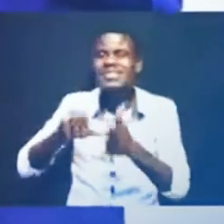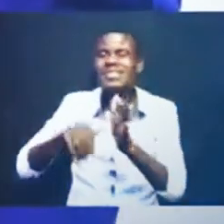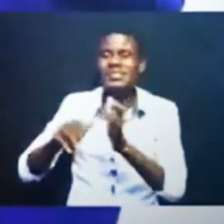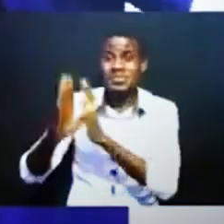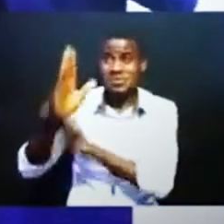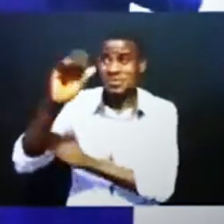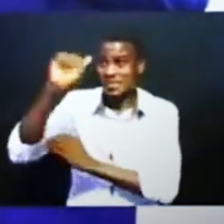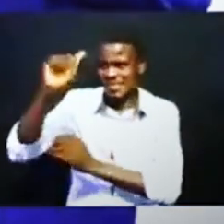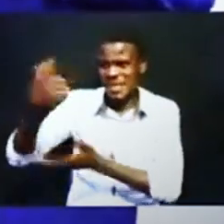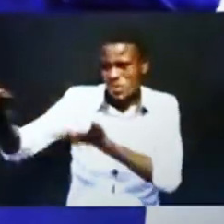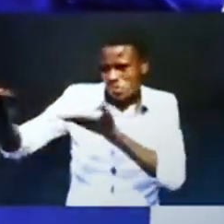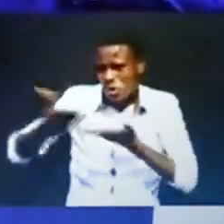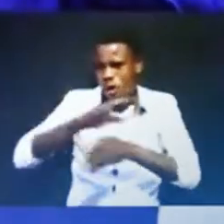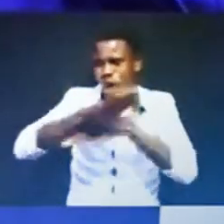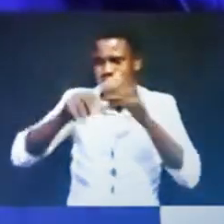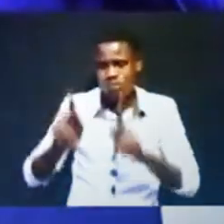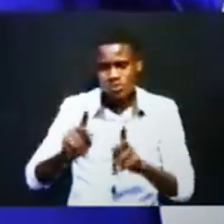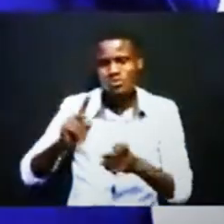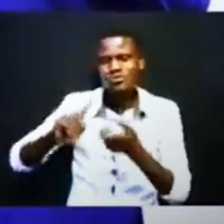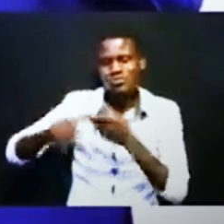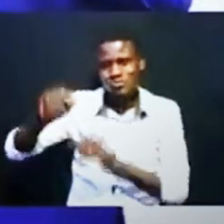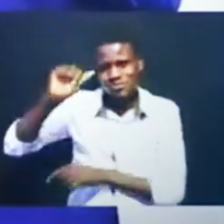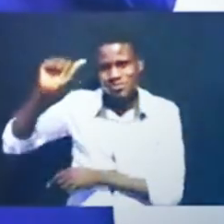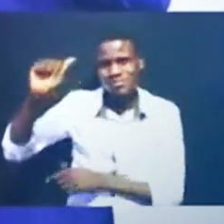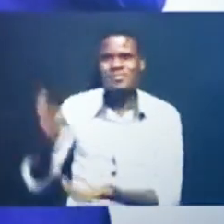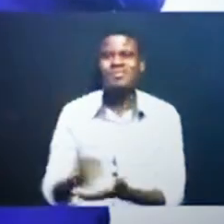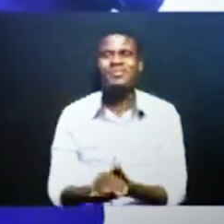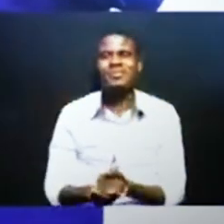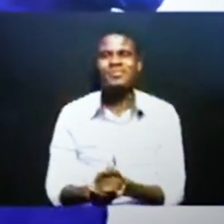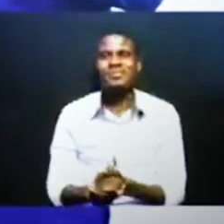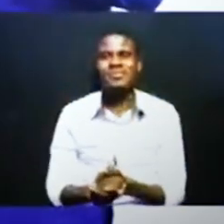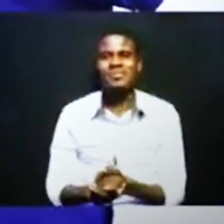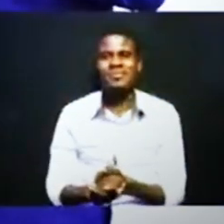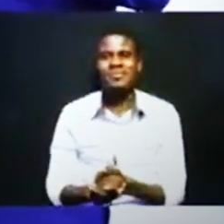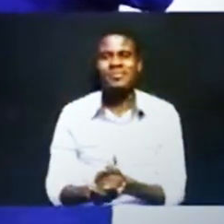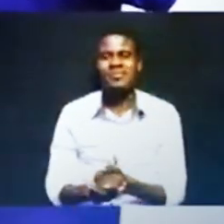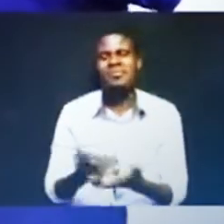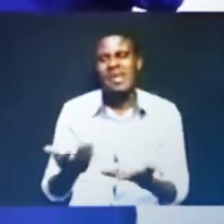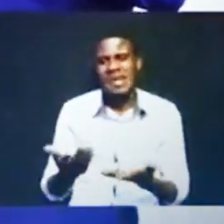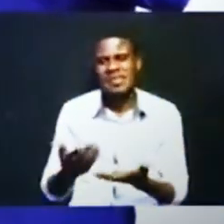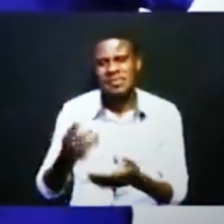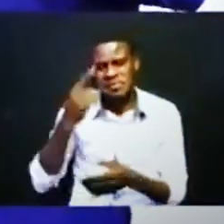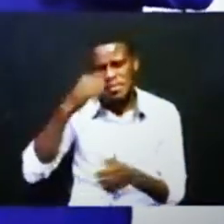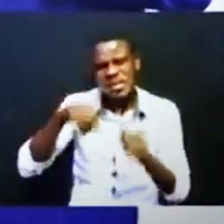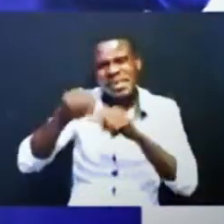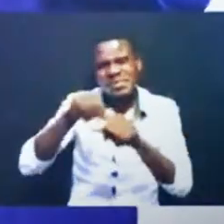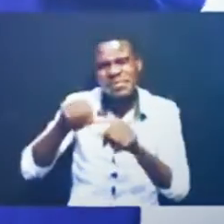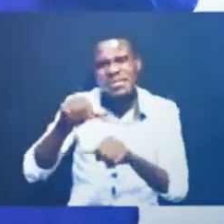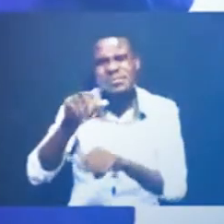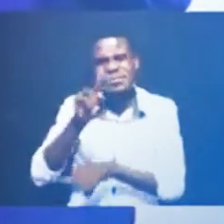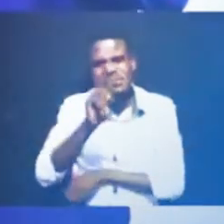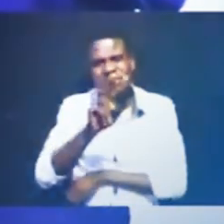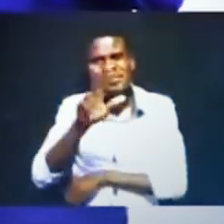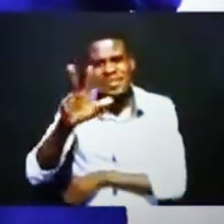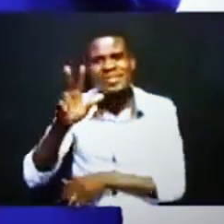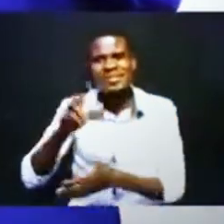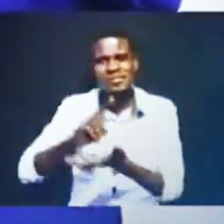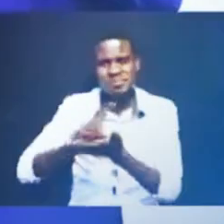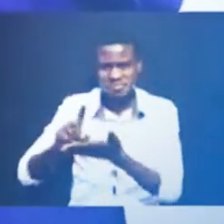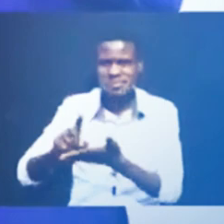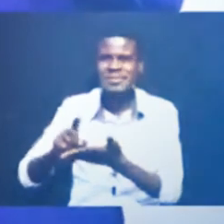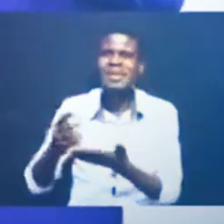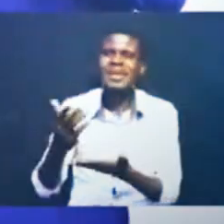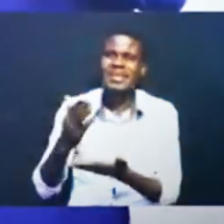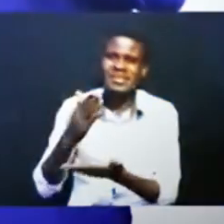Now we had a break for about 2-3 weeks, and we want to close the gap. So I will